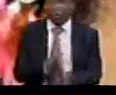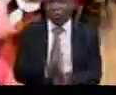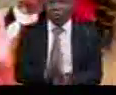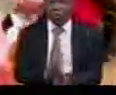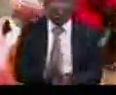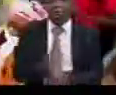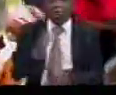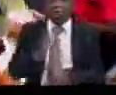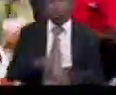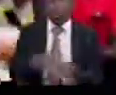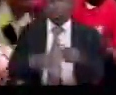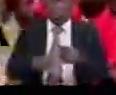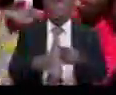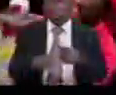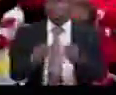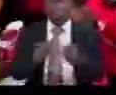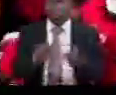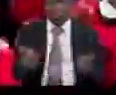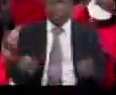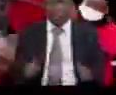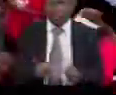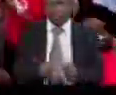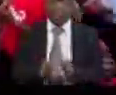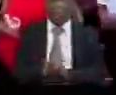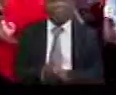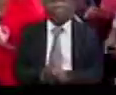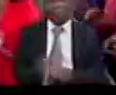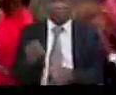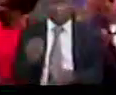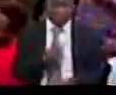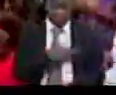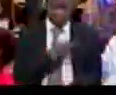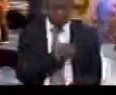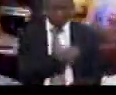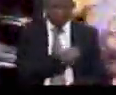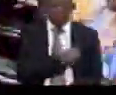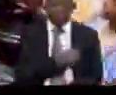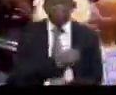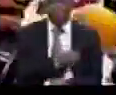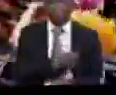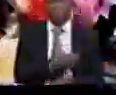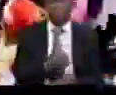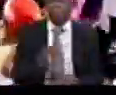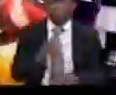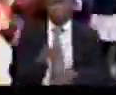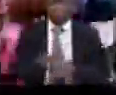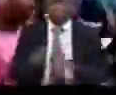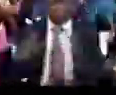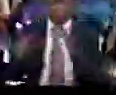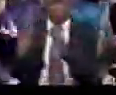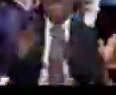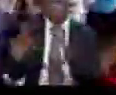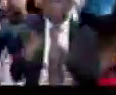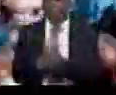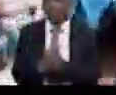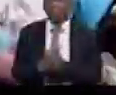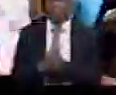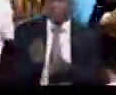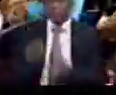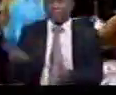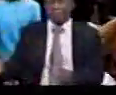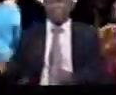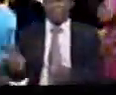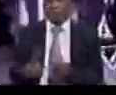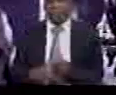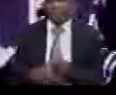hitherto unreached. Even hospitals now install online gadgets for patients to connect.